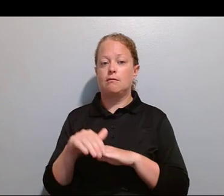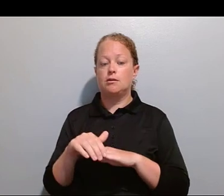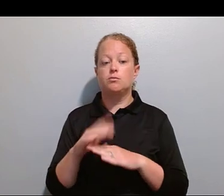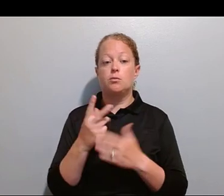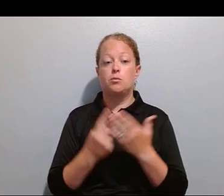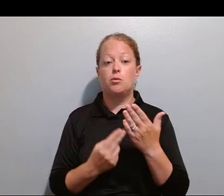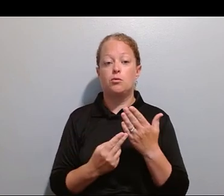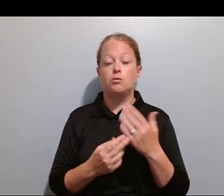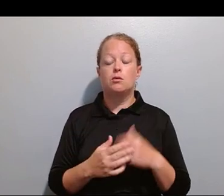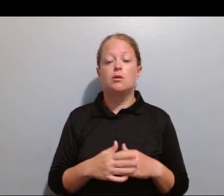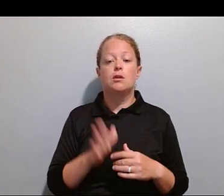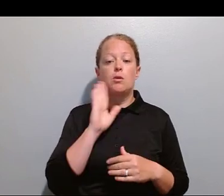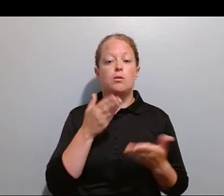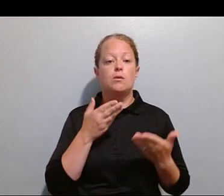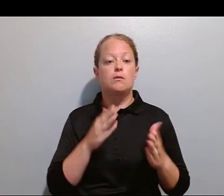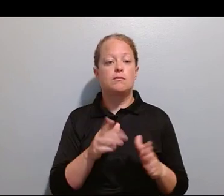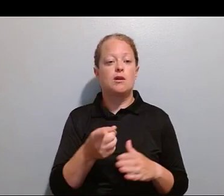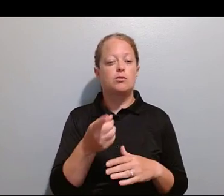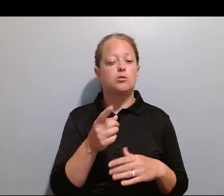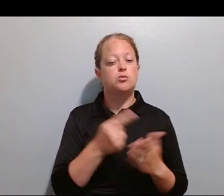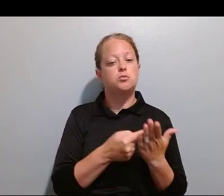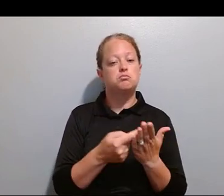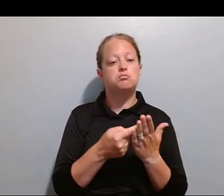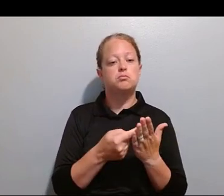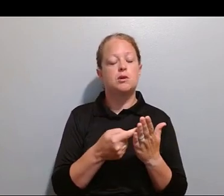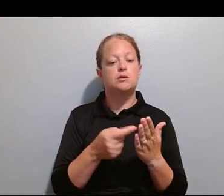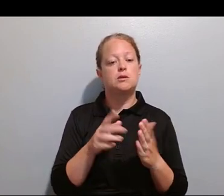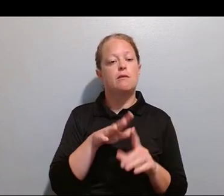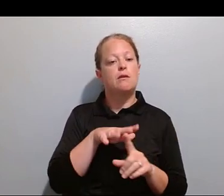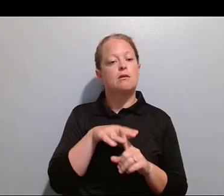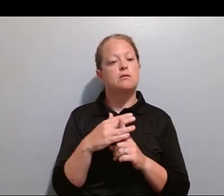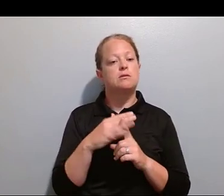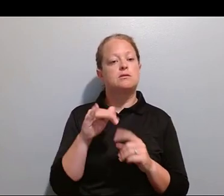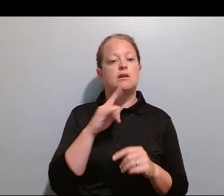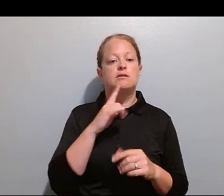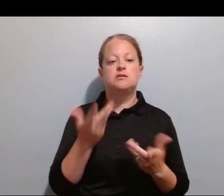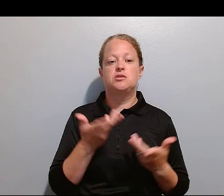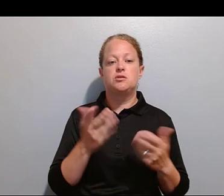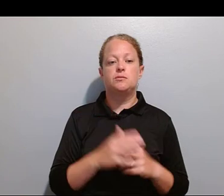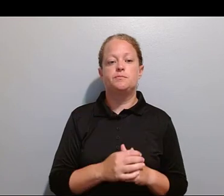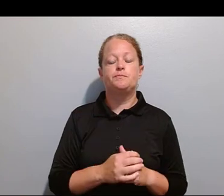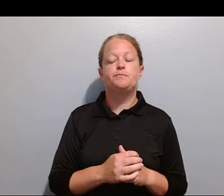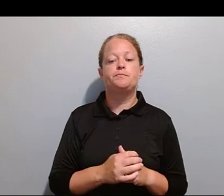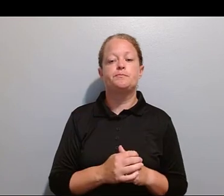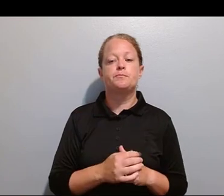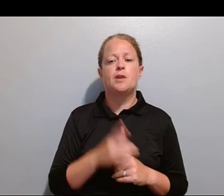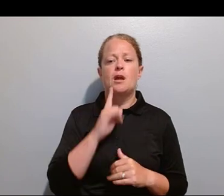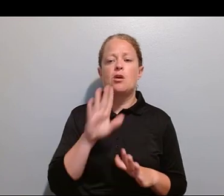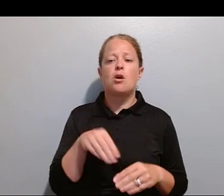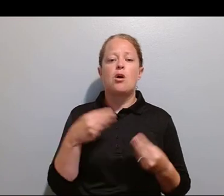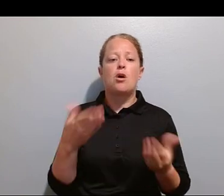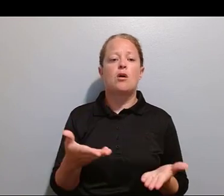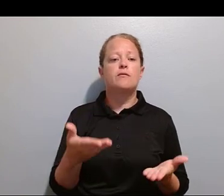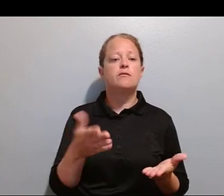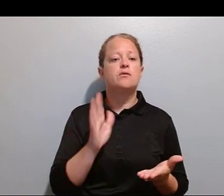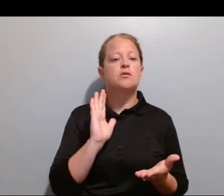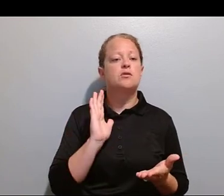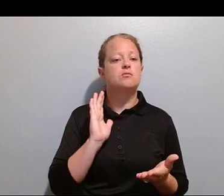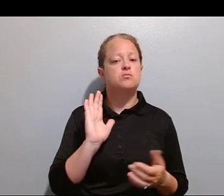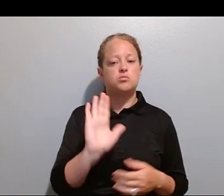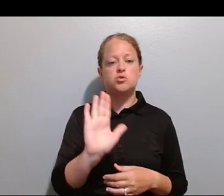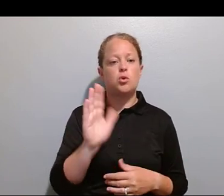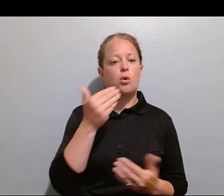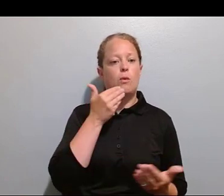is discussed and to offer your well-being for everybody today. You have